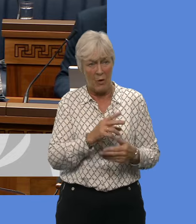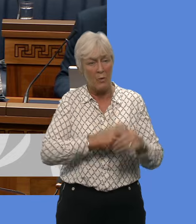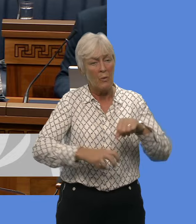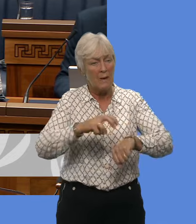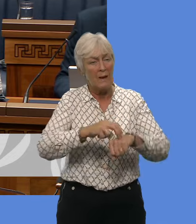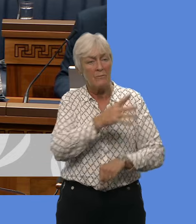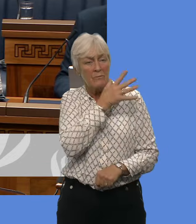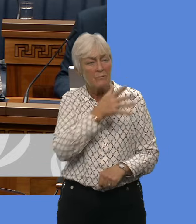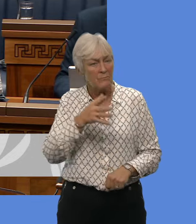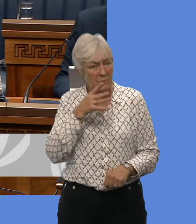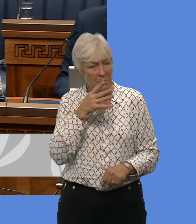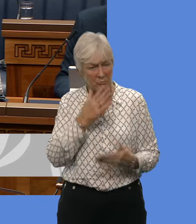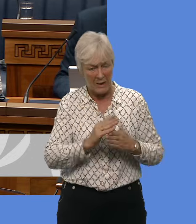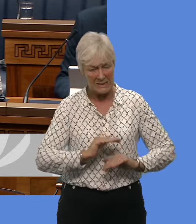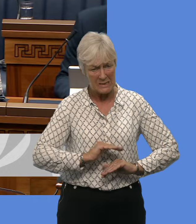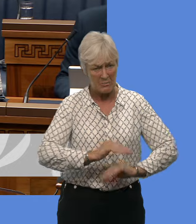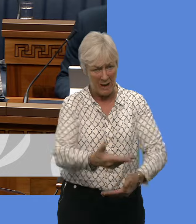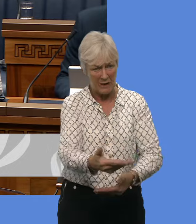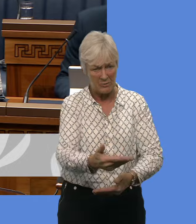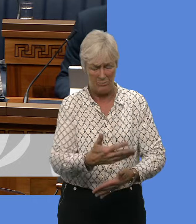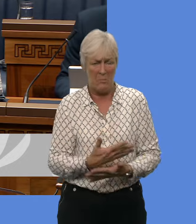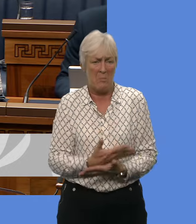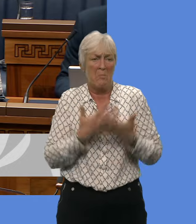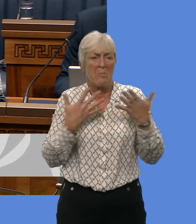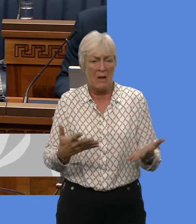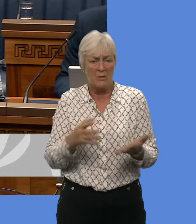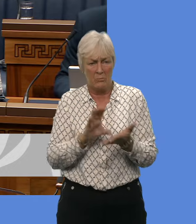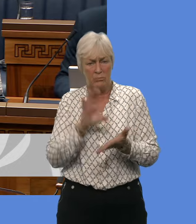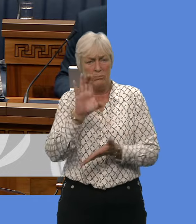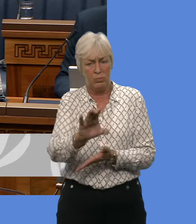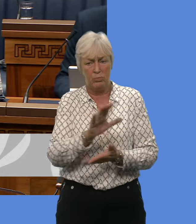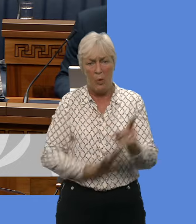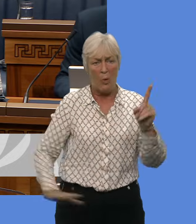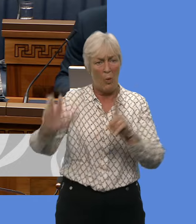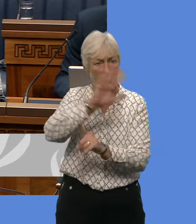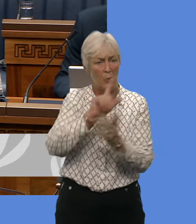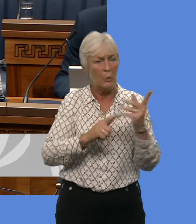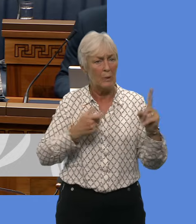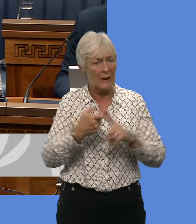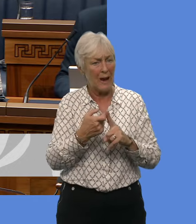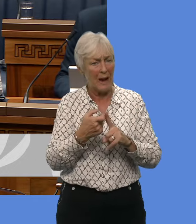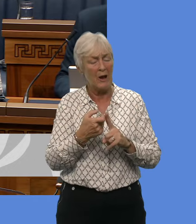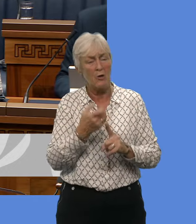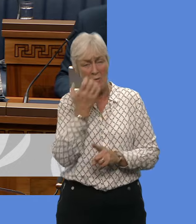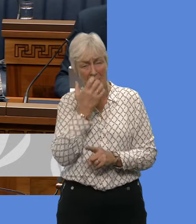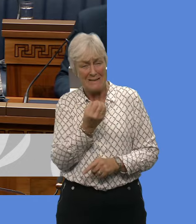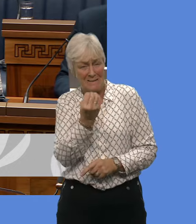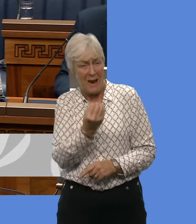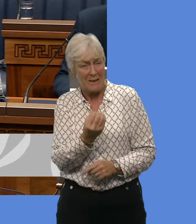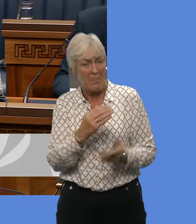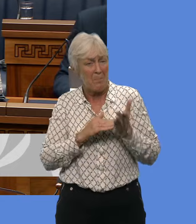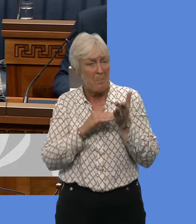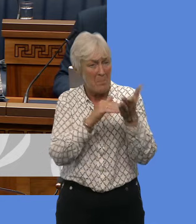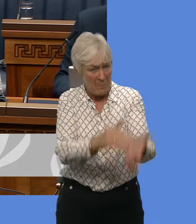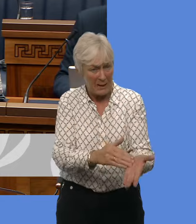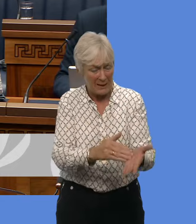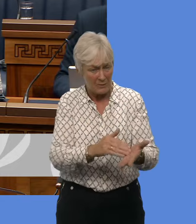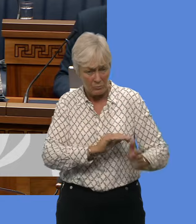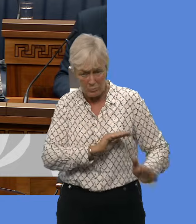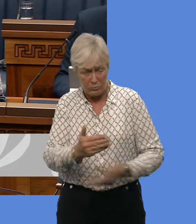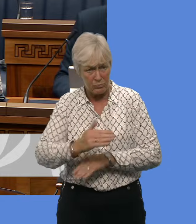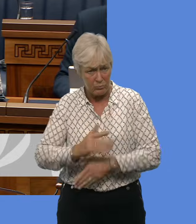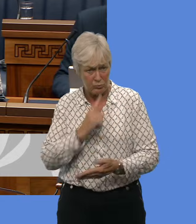supplies, it's a net contributor and a supplier across the UK, supplying 10 million people, well above our population. It's really important,